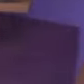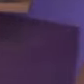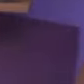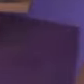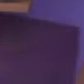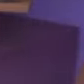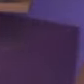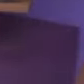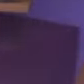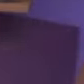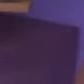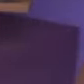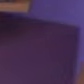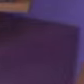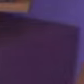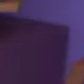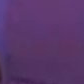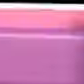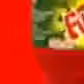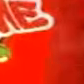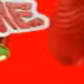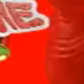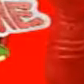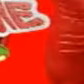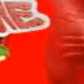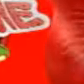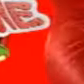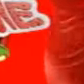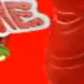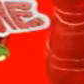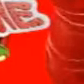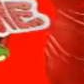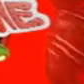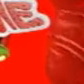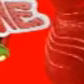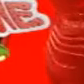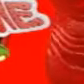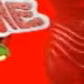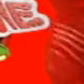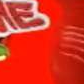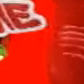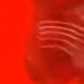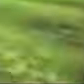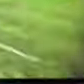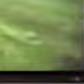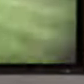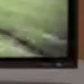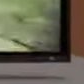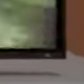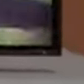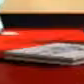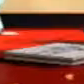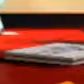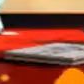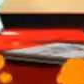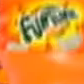It's party time, it's fun time. What makes you smile is fun time. Just a